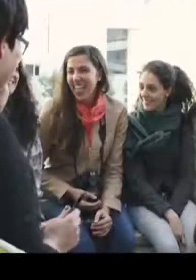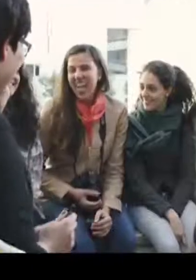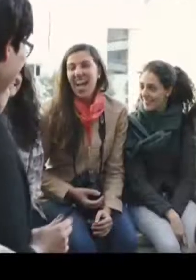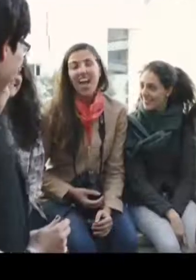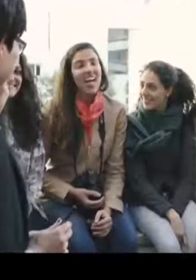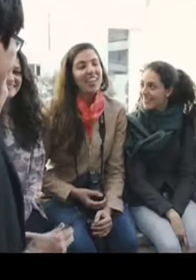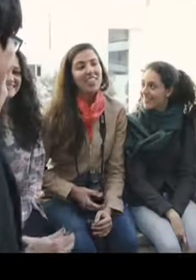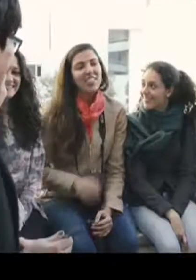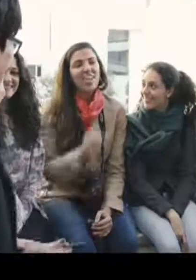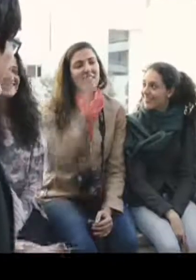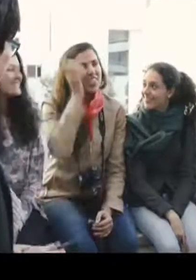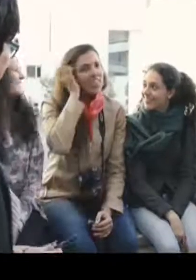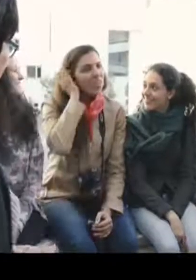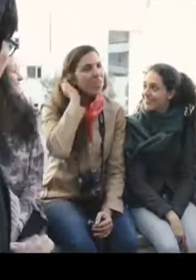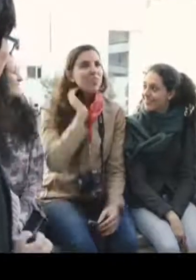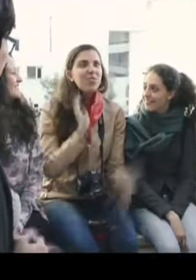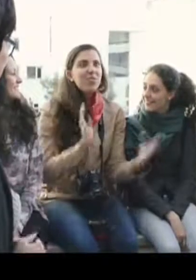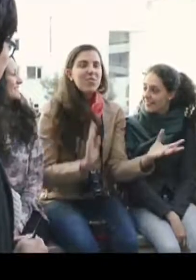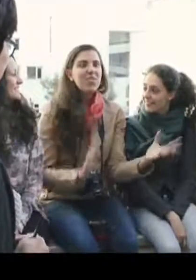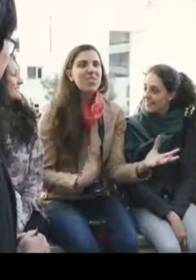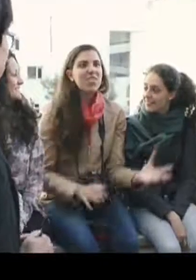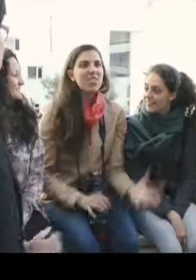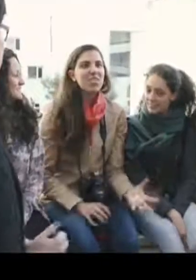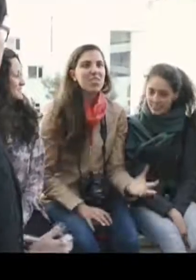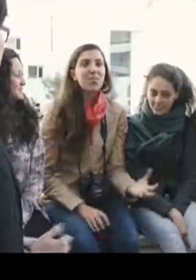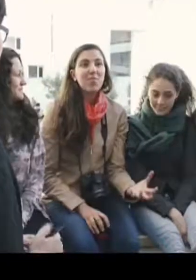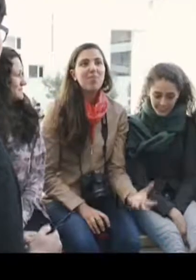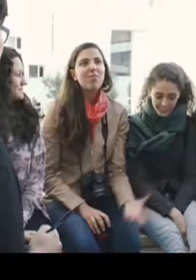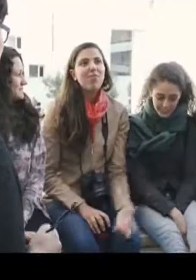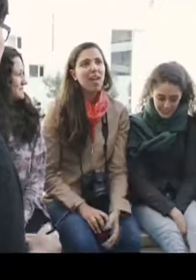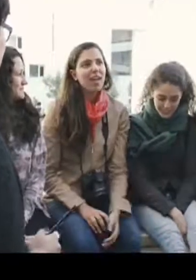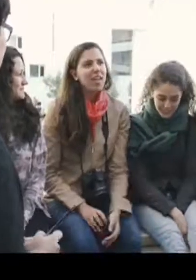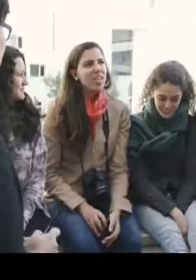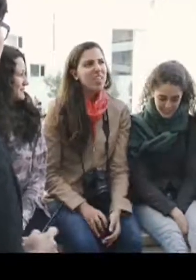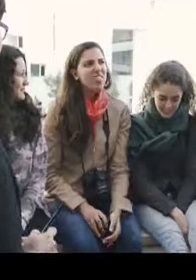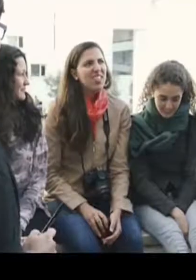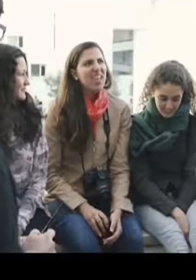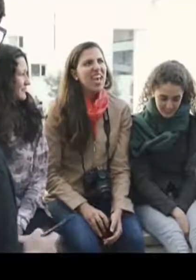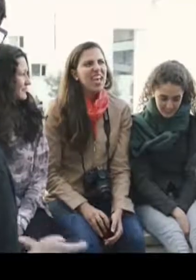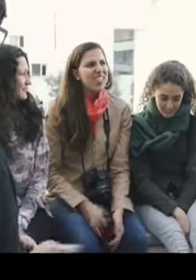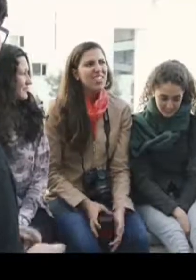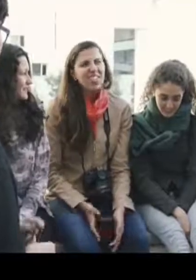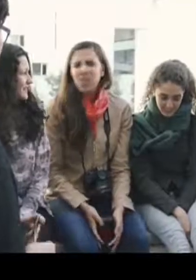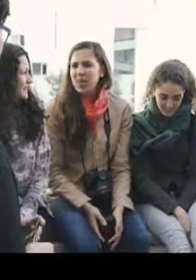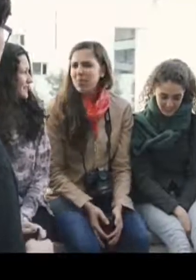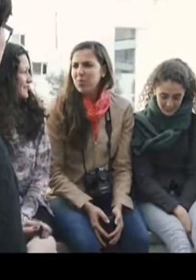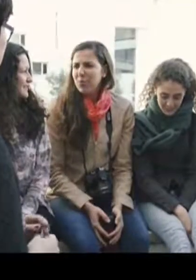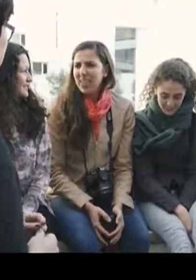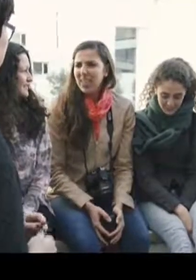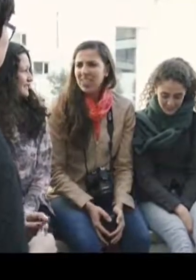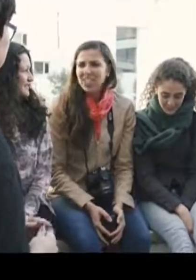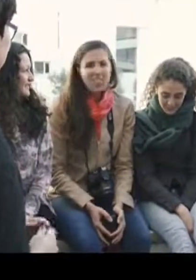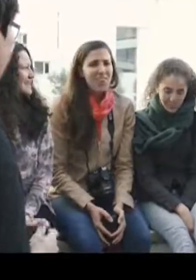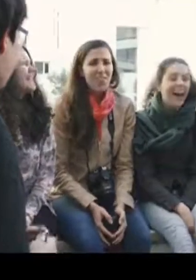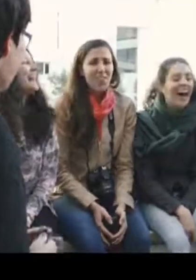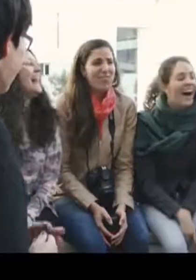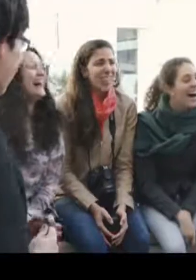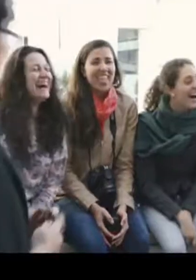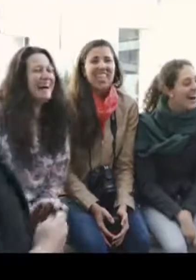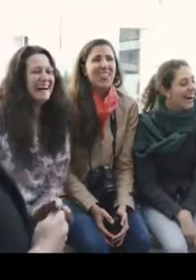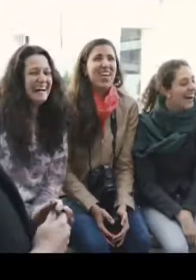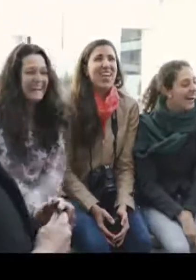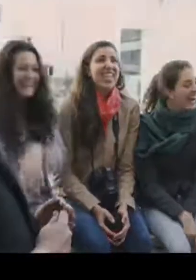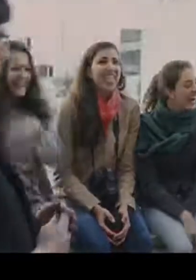and her new classmates try to help her forget the crisis in Syria, just for a fleeting moment.